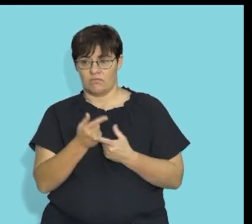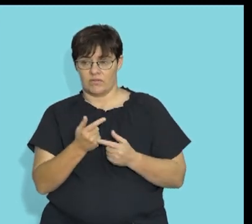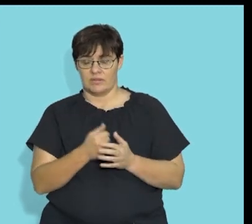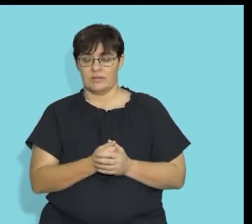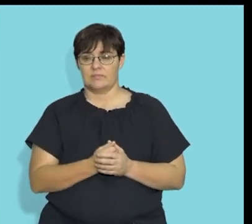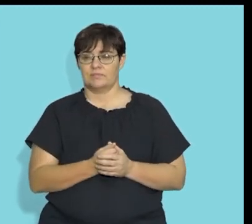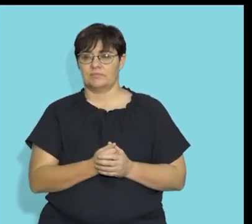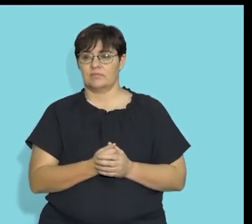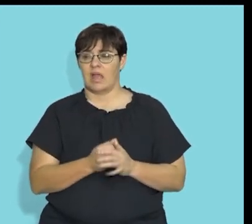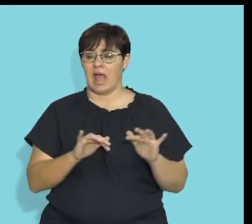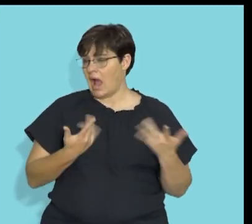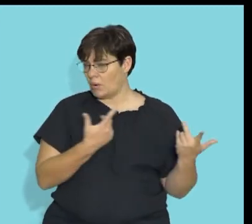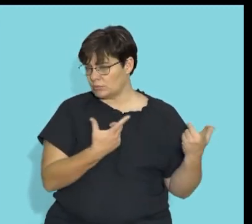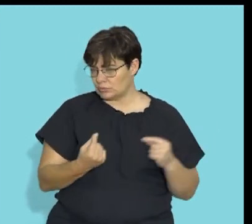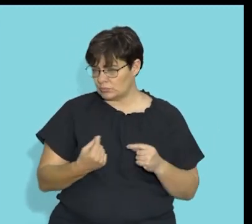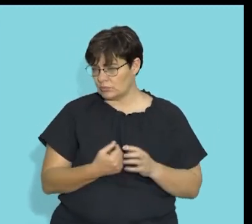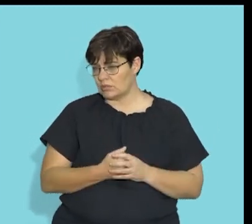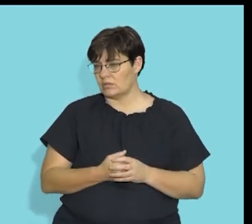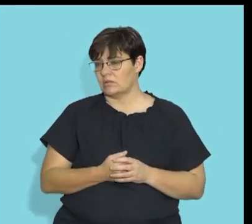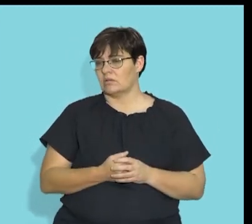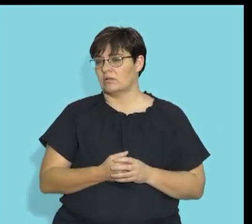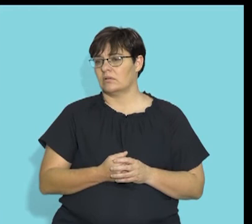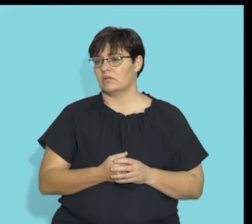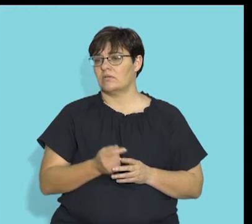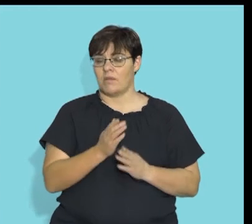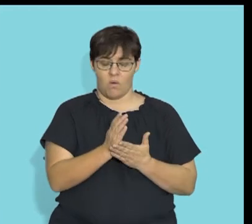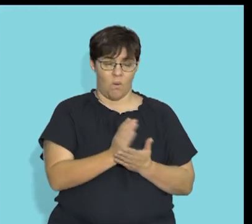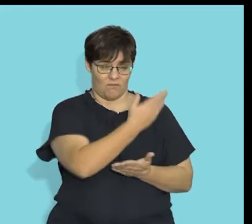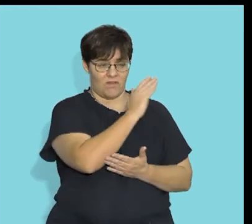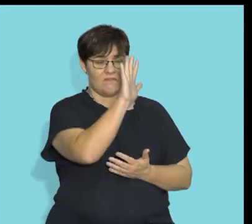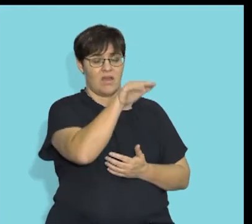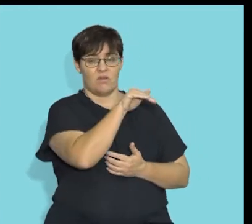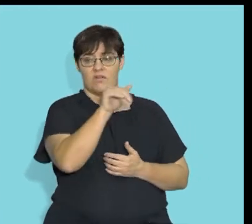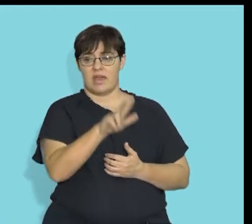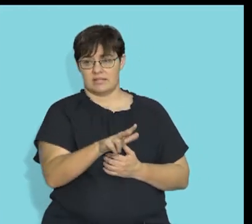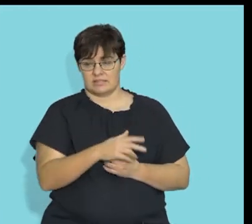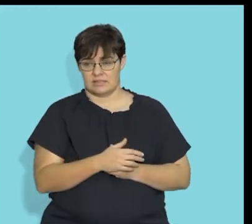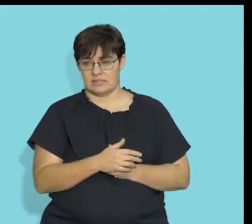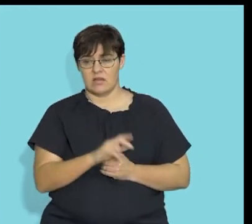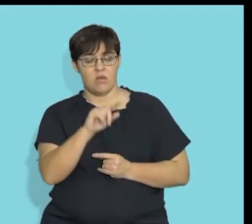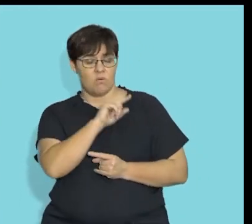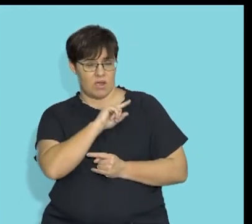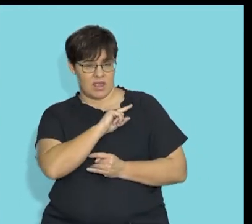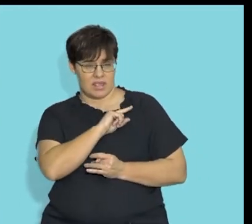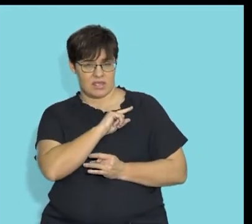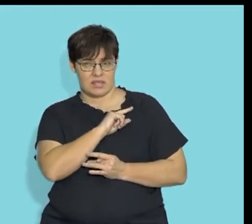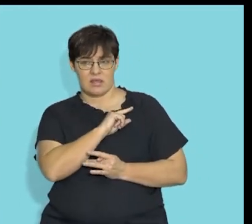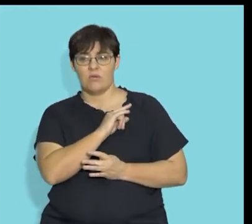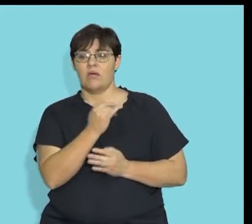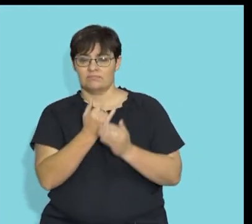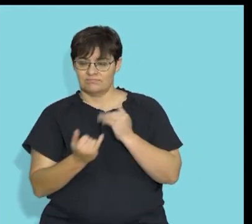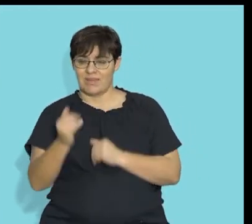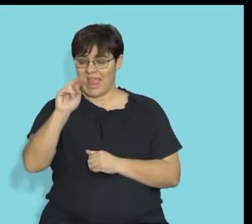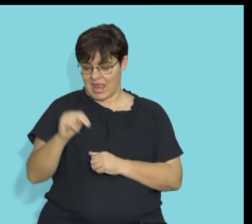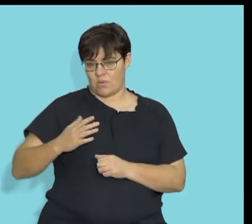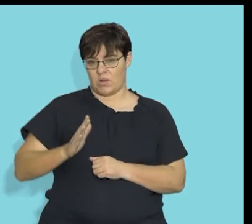this inequality. But to do that, I'm first going to have to get rid of the 5 over 8 because I'm working